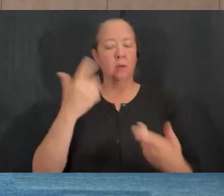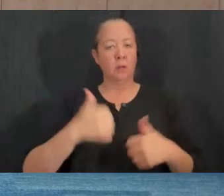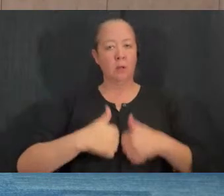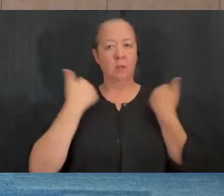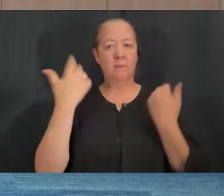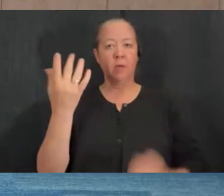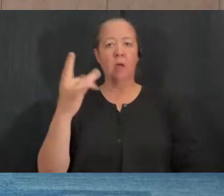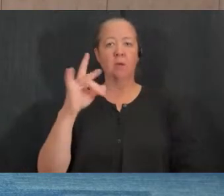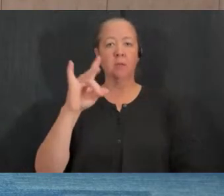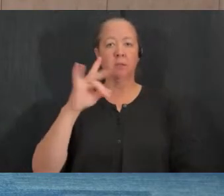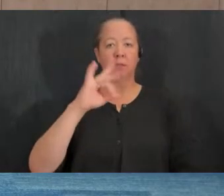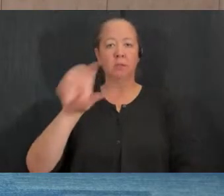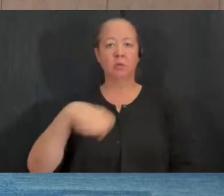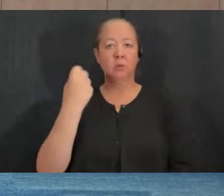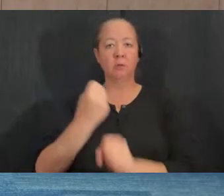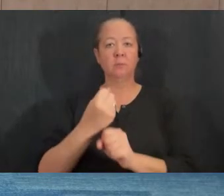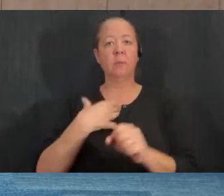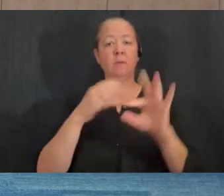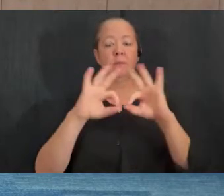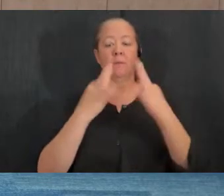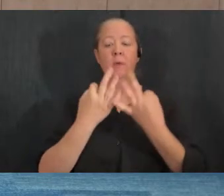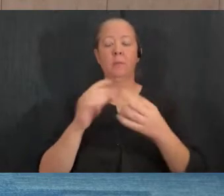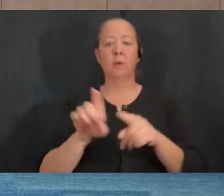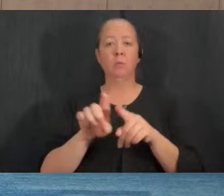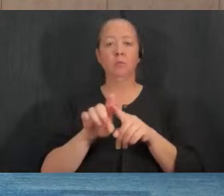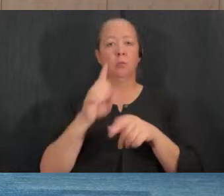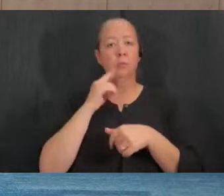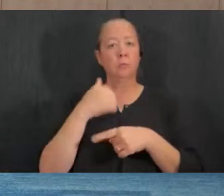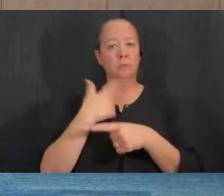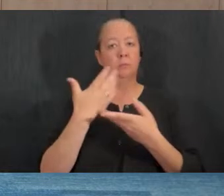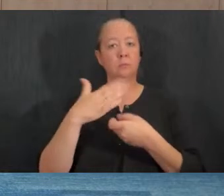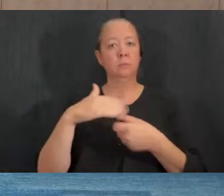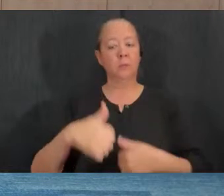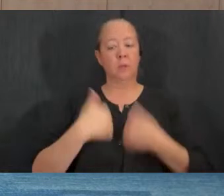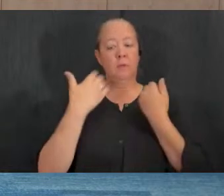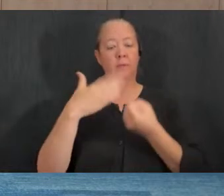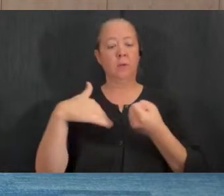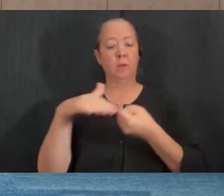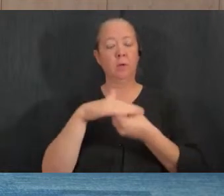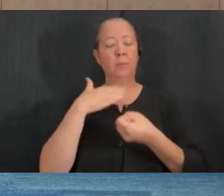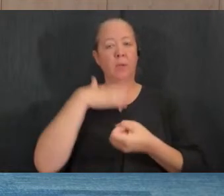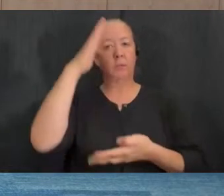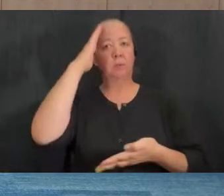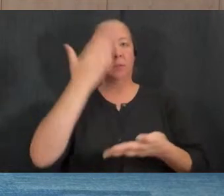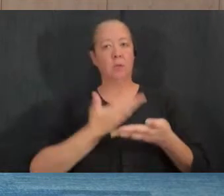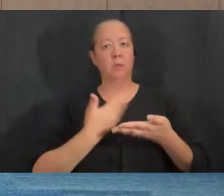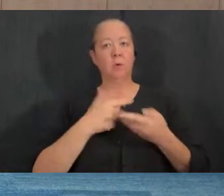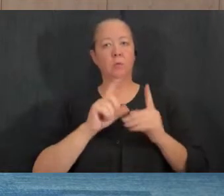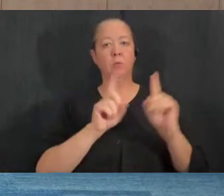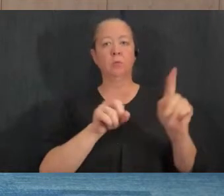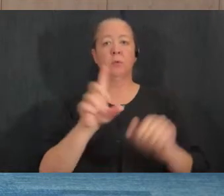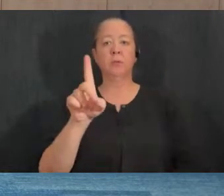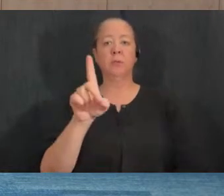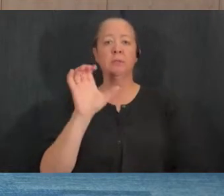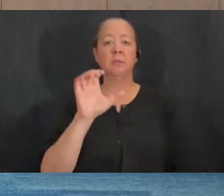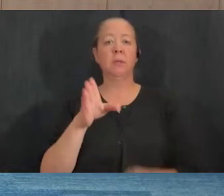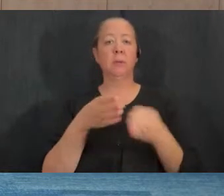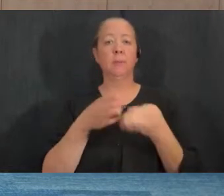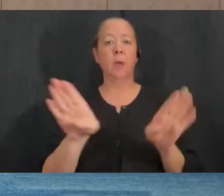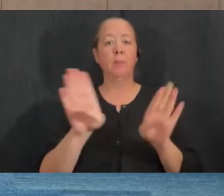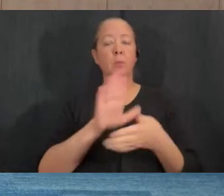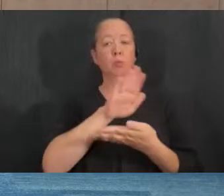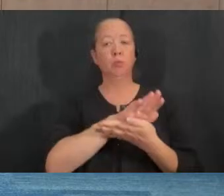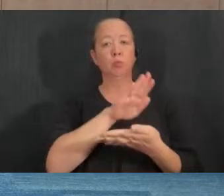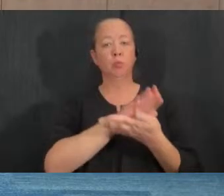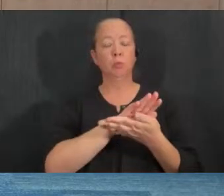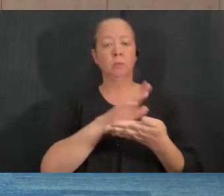DC. I have a son who's in middle school in the DC public school system. And as Mr. Galloway indicated,